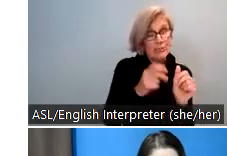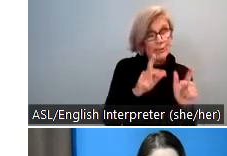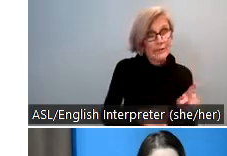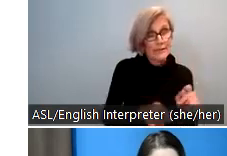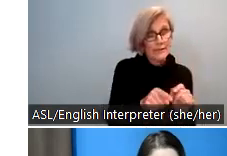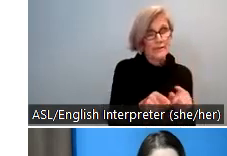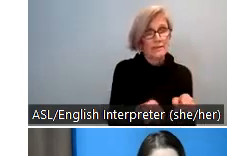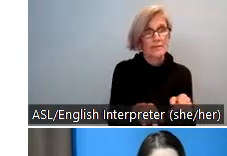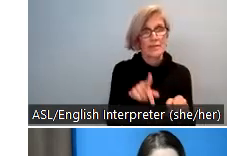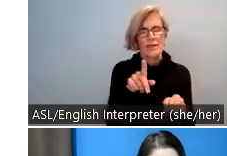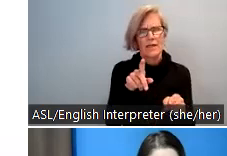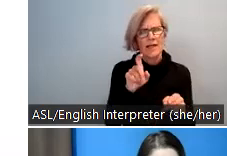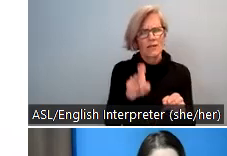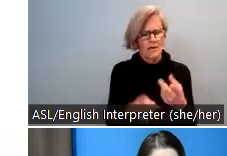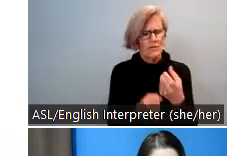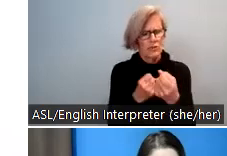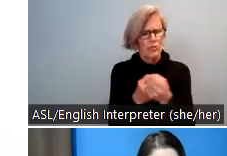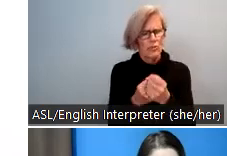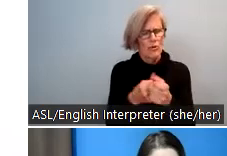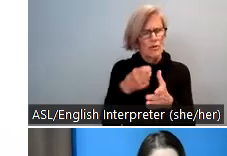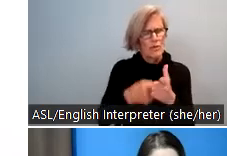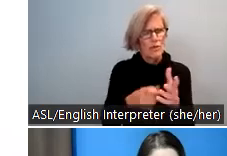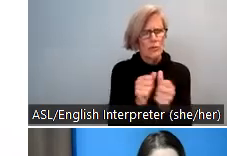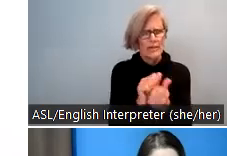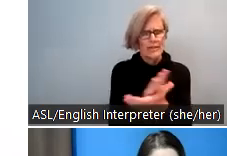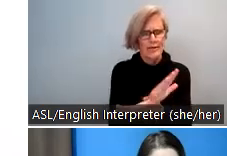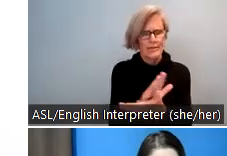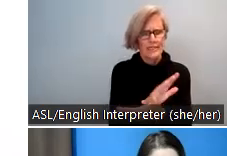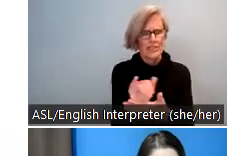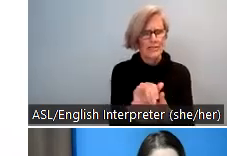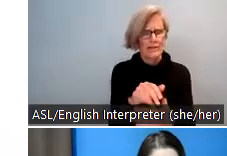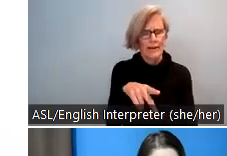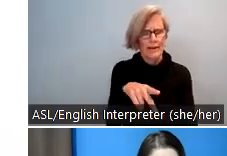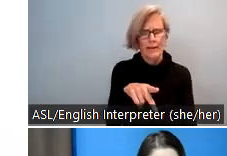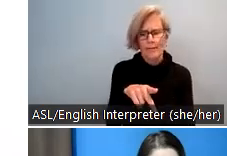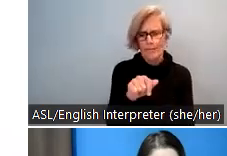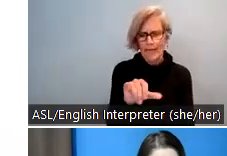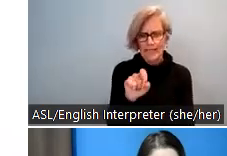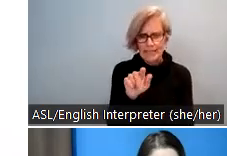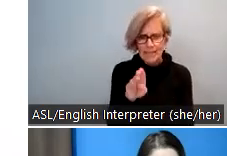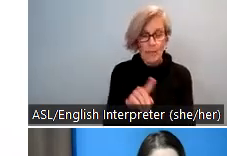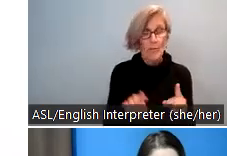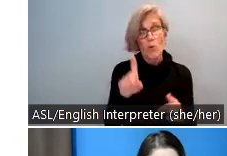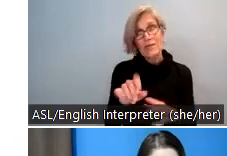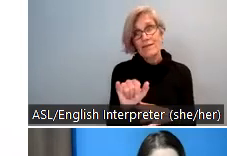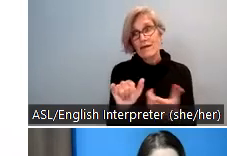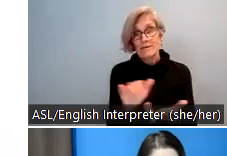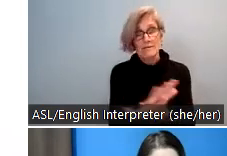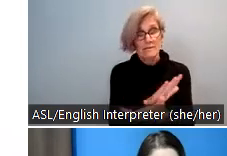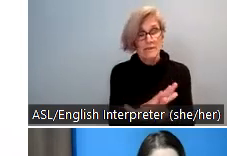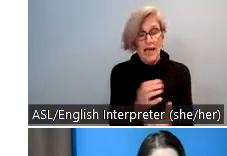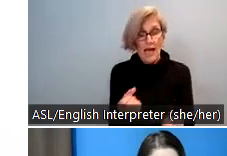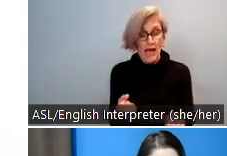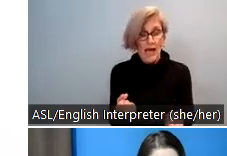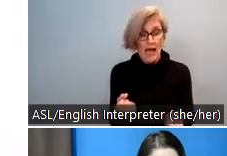the hourly rate with documentation if it's pay stubs, but we do need the documentation of how much that